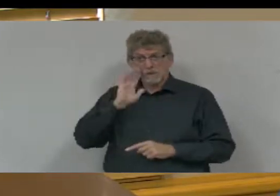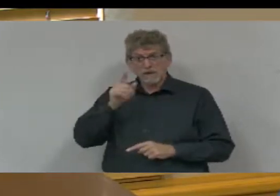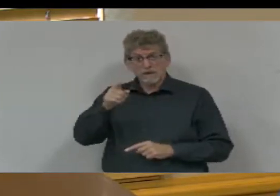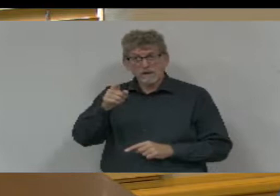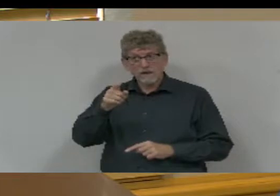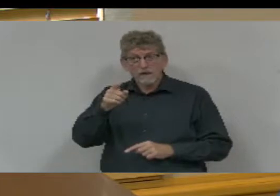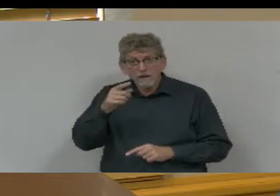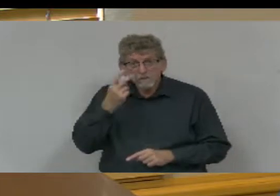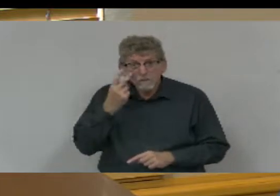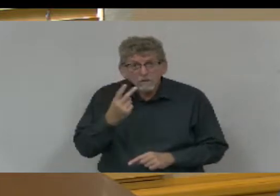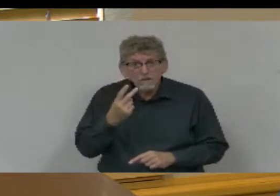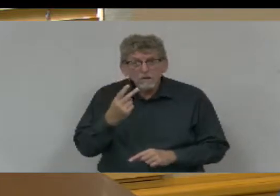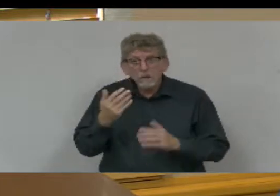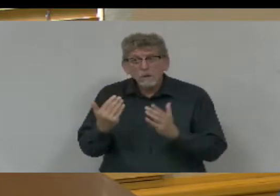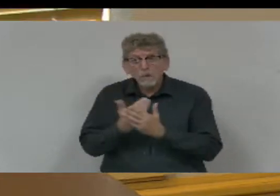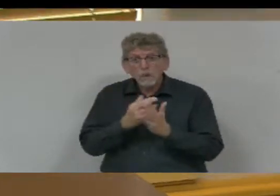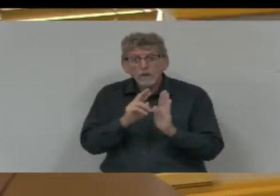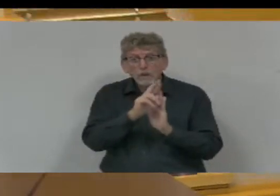modified?